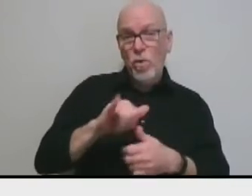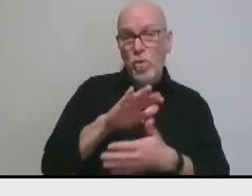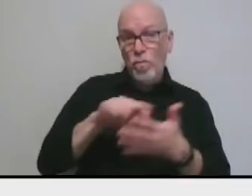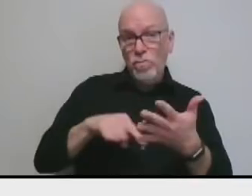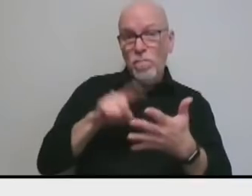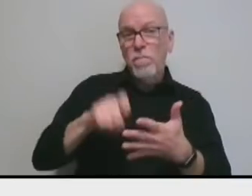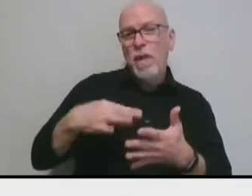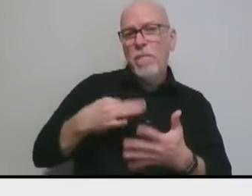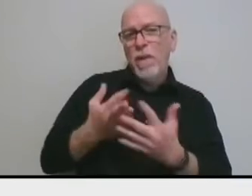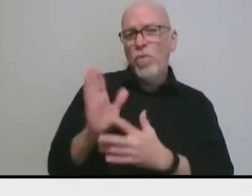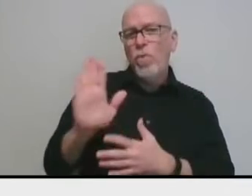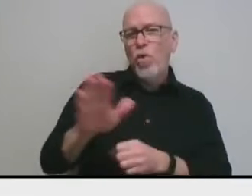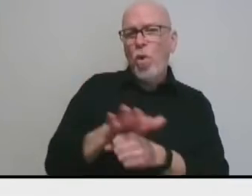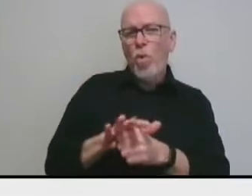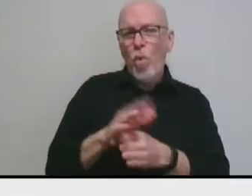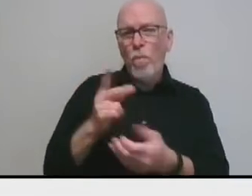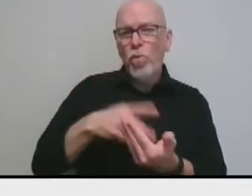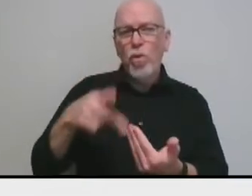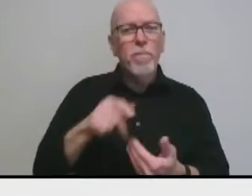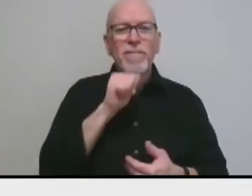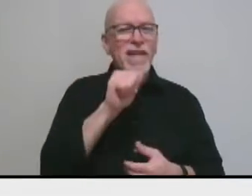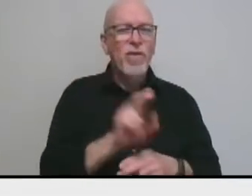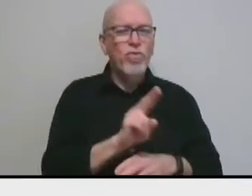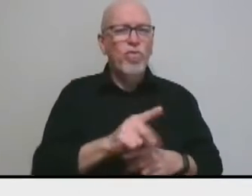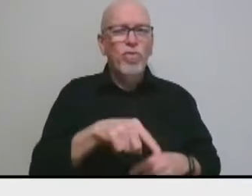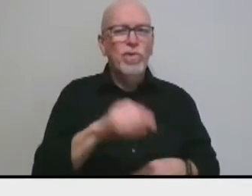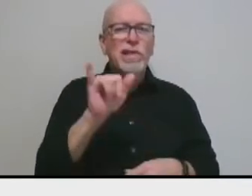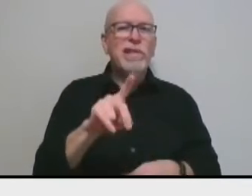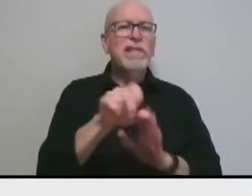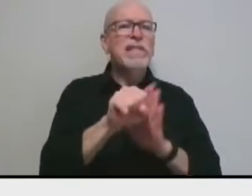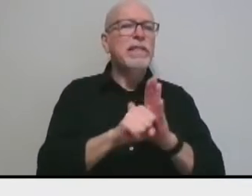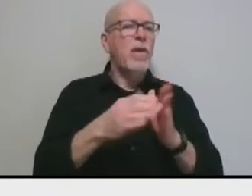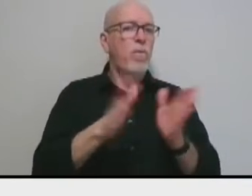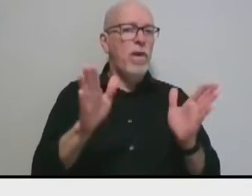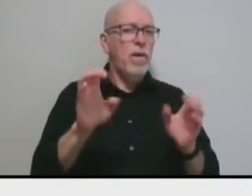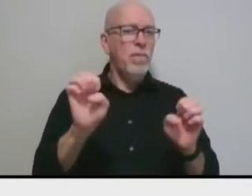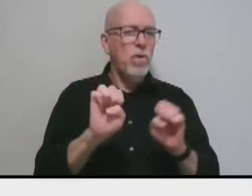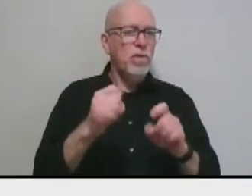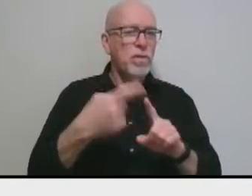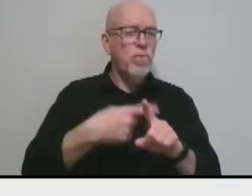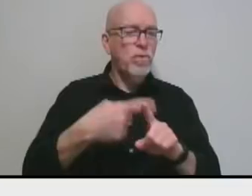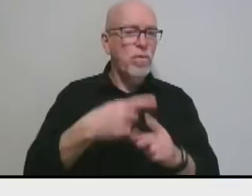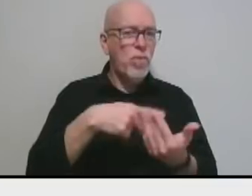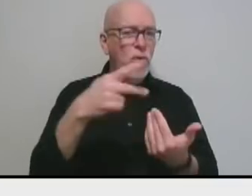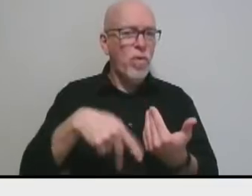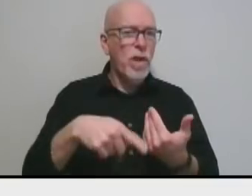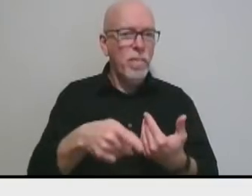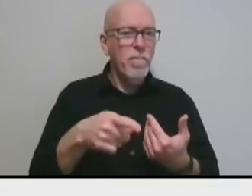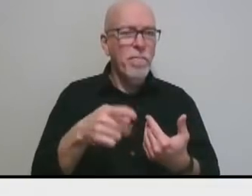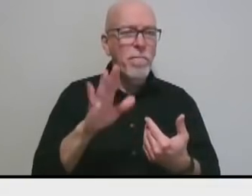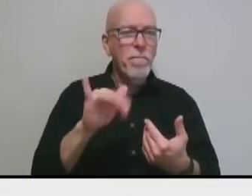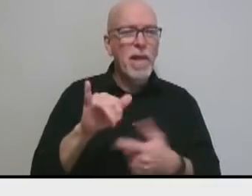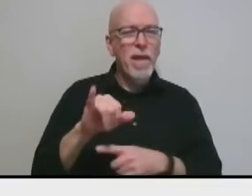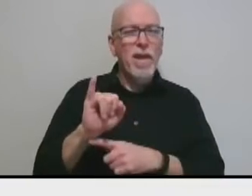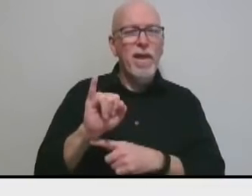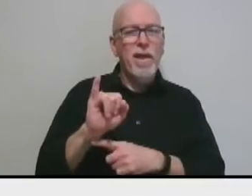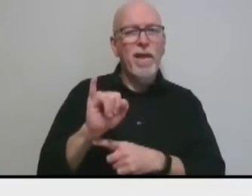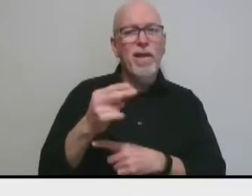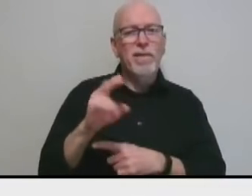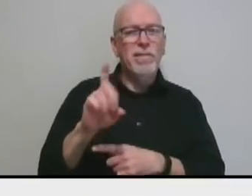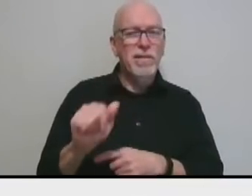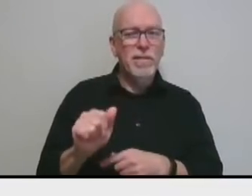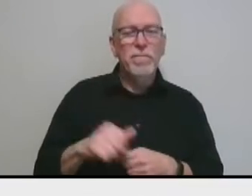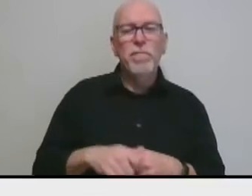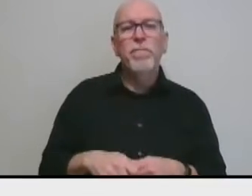apply through their local program and are not eligible to apply for the Indiana Emergency Rental Assistance Program administered by IHCDA.